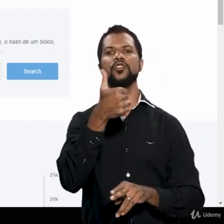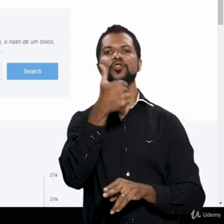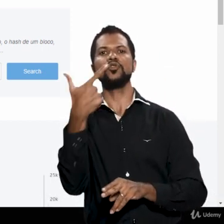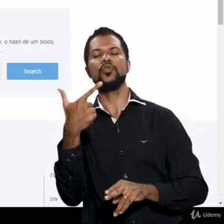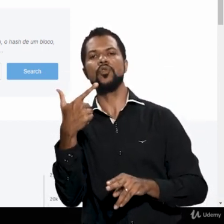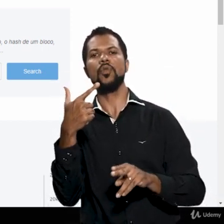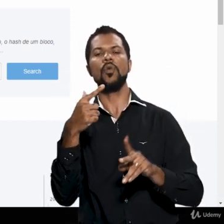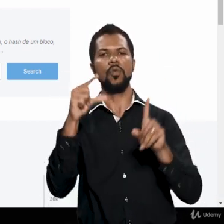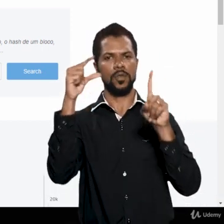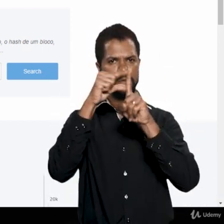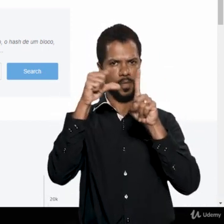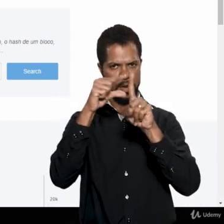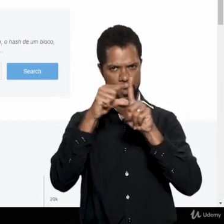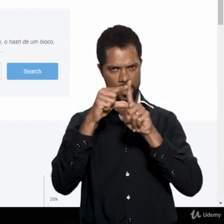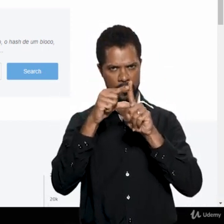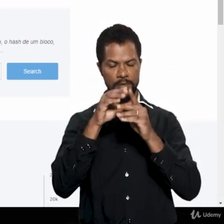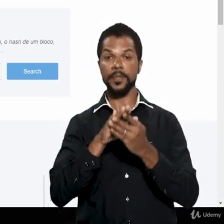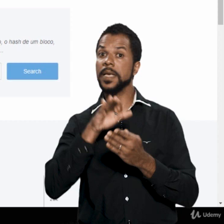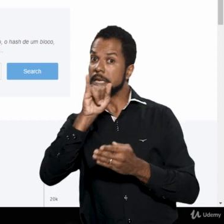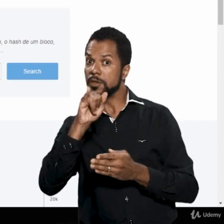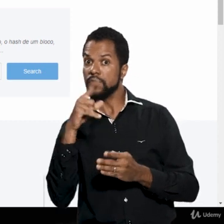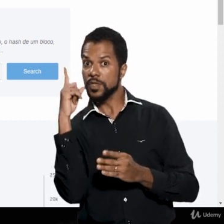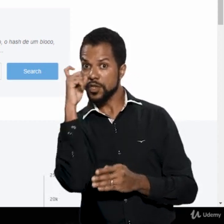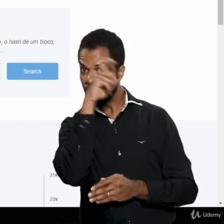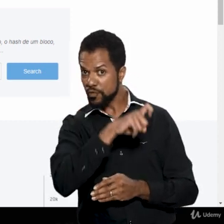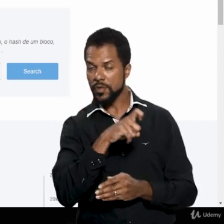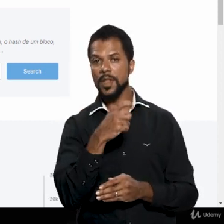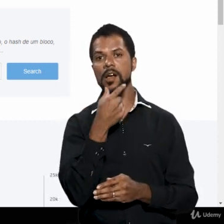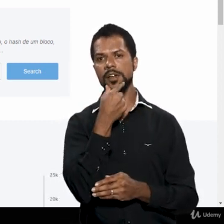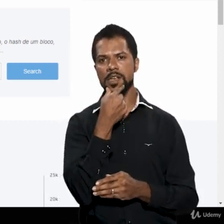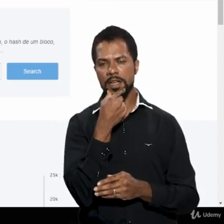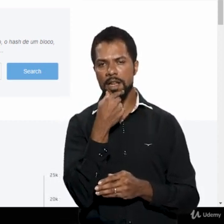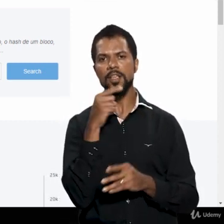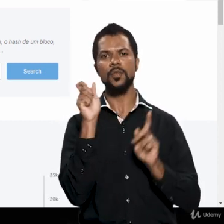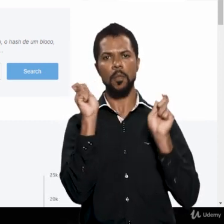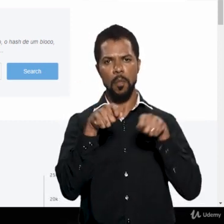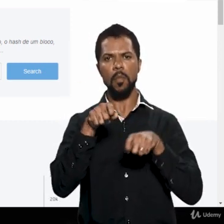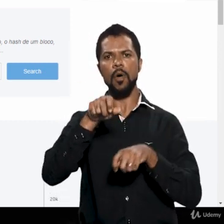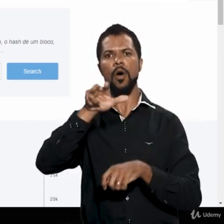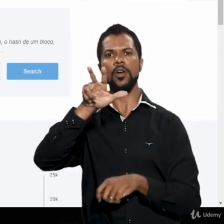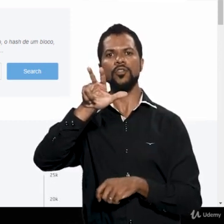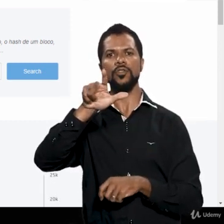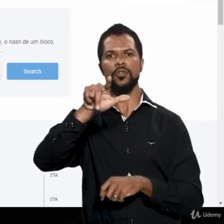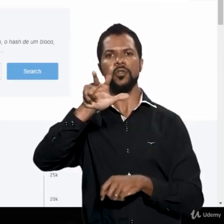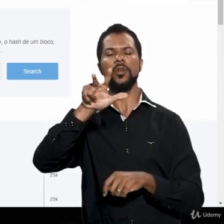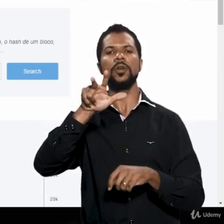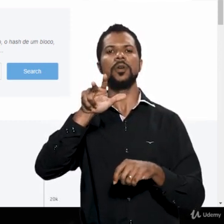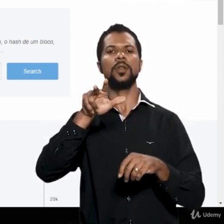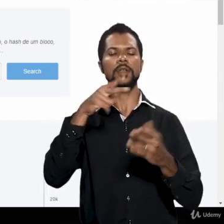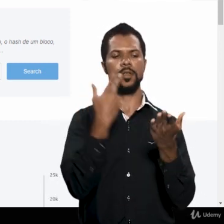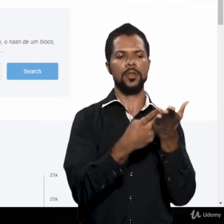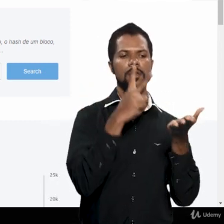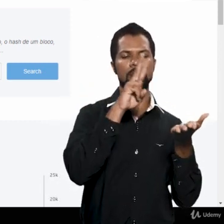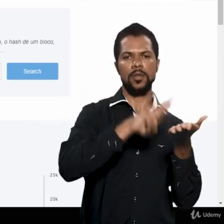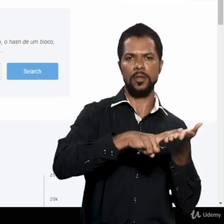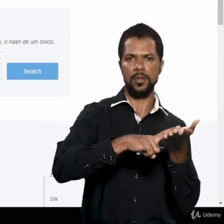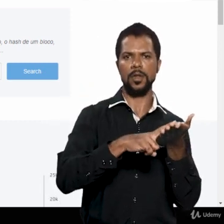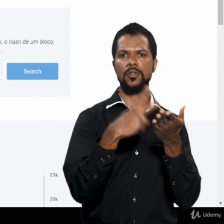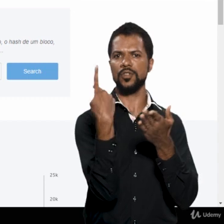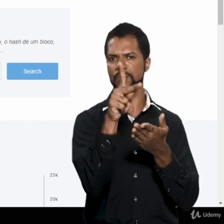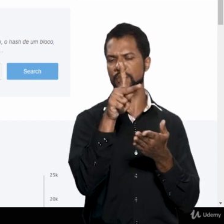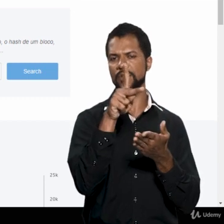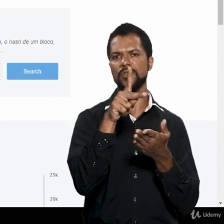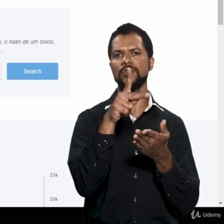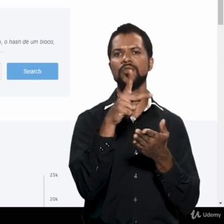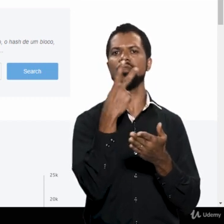get a free wallet. So if you have problems with English, remember you can translate. Use the right click on Google Chrome